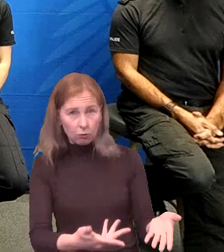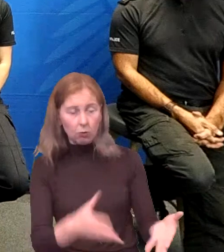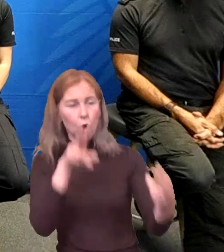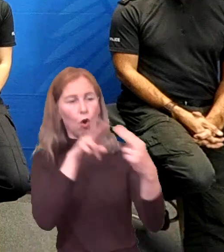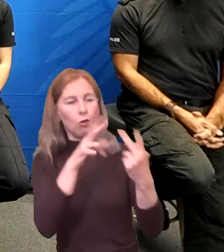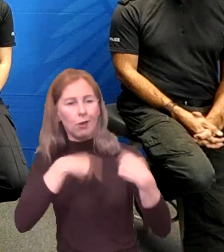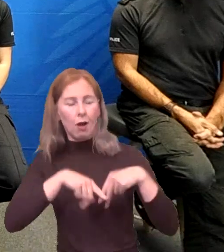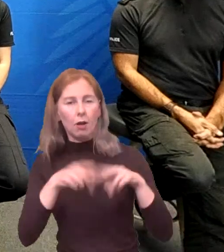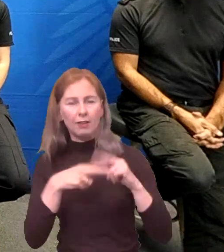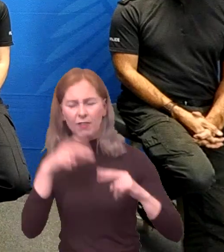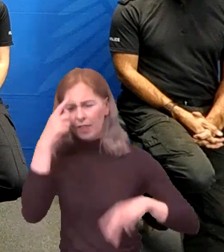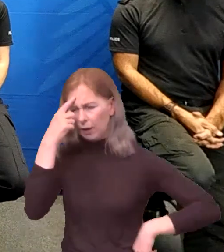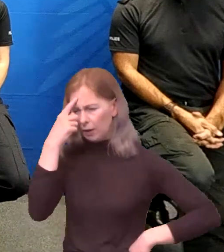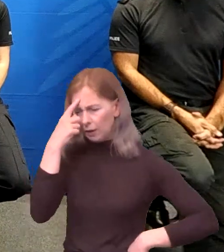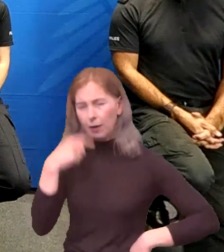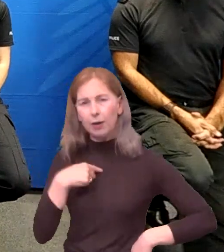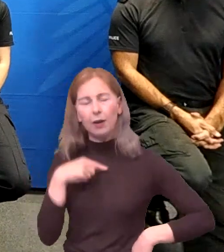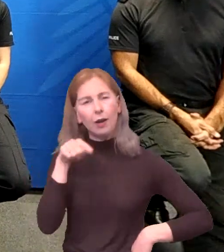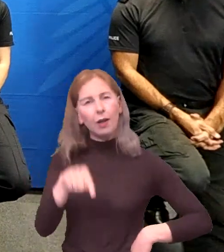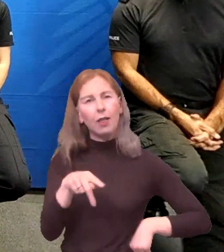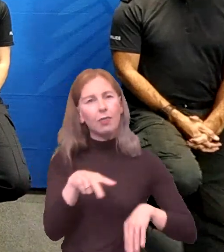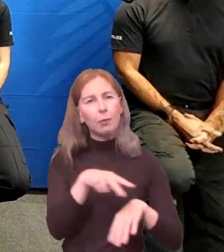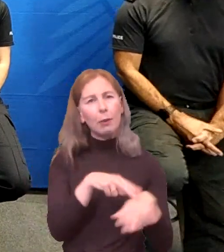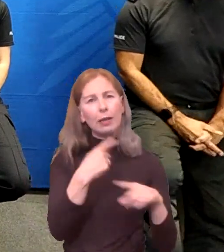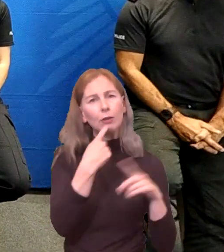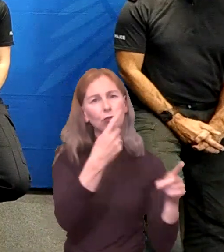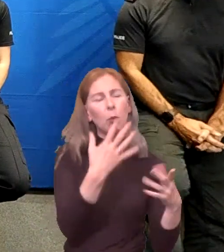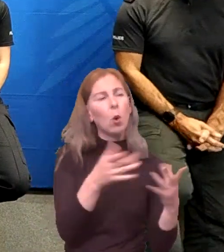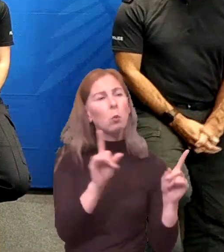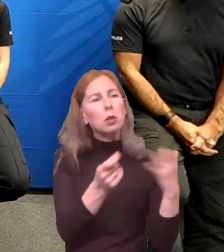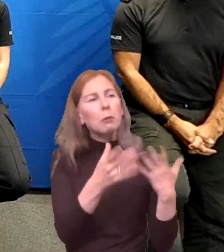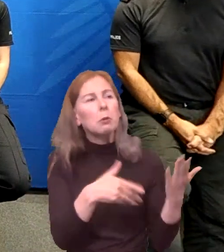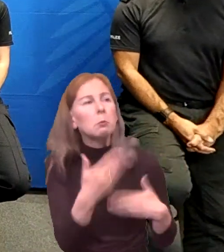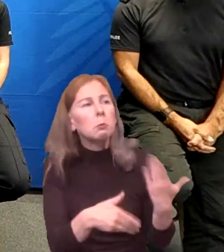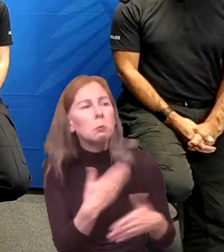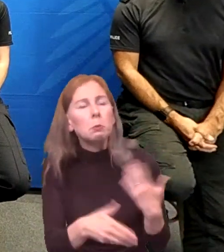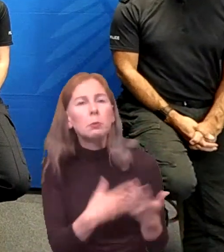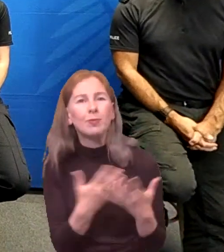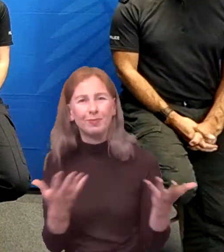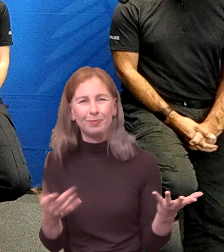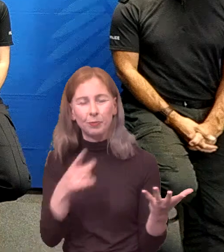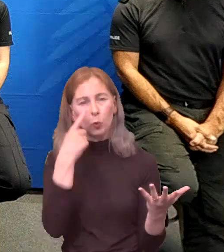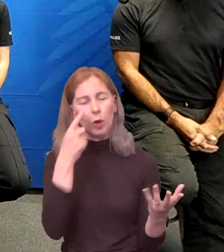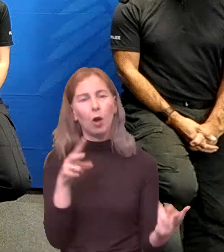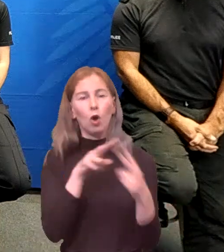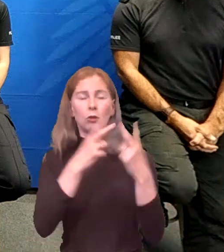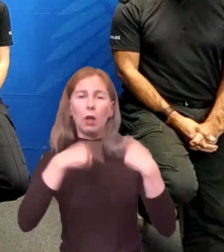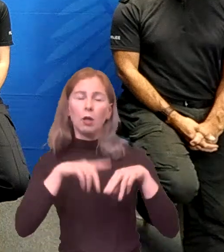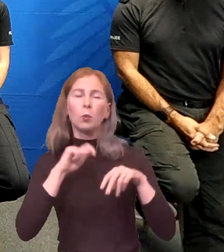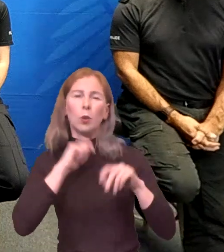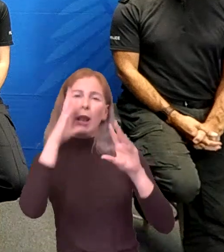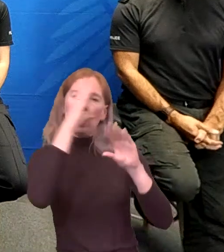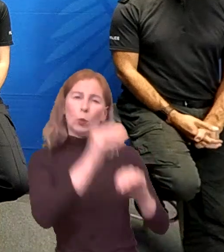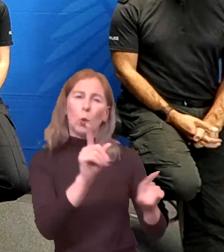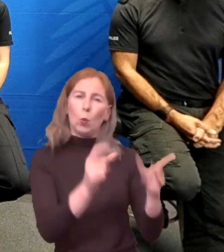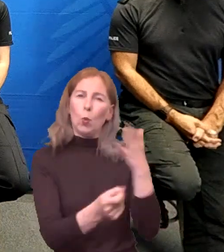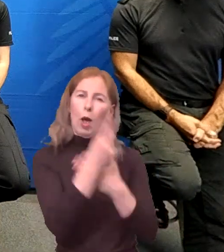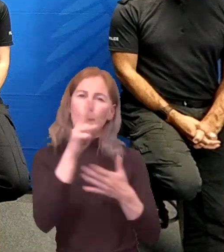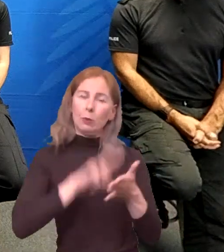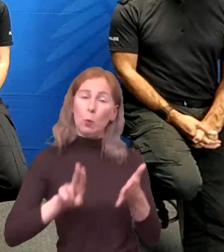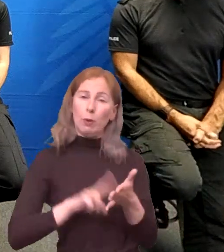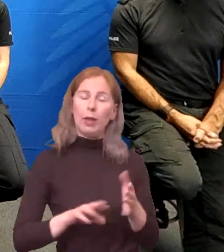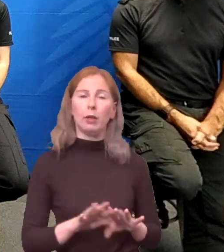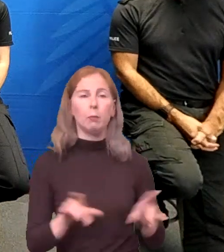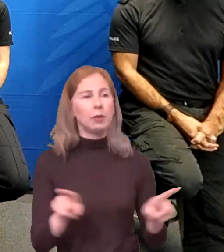sure about where they stand legally. But we have also had really good feedback from farmers and landowners about reporting to Surrey Police through your